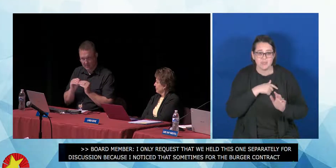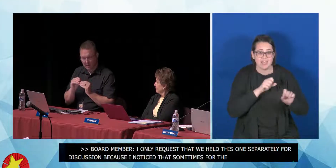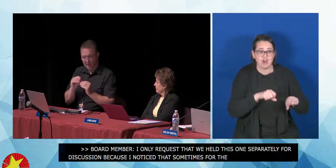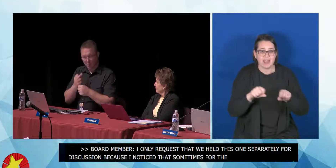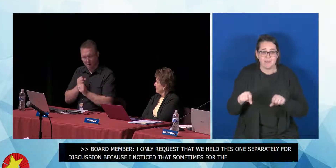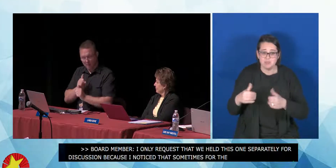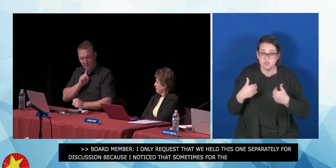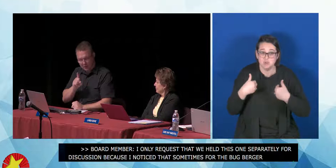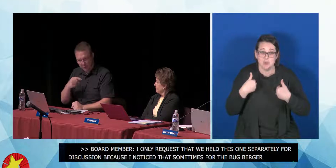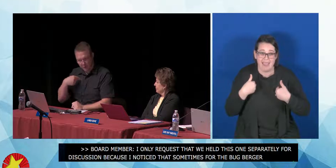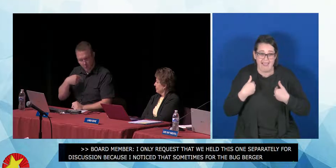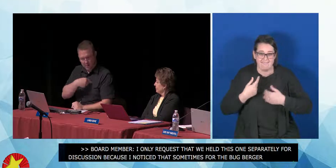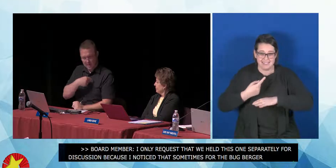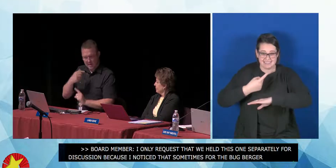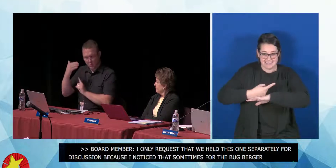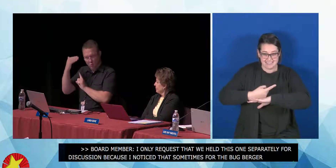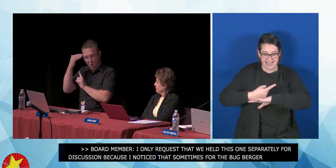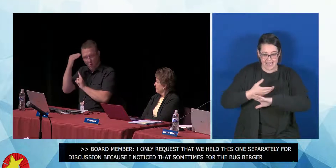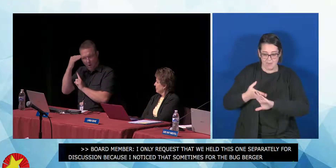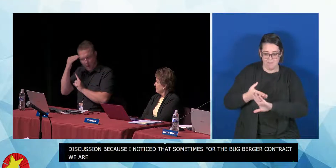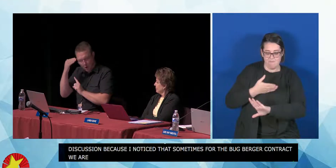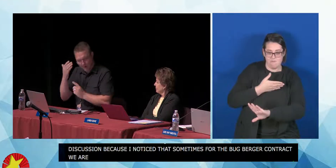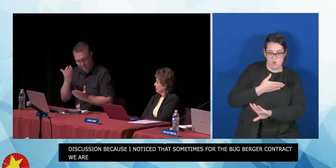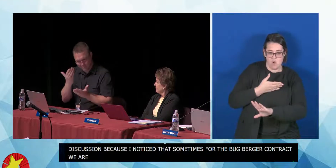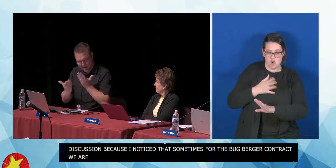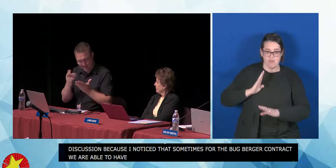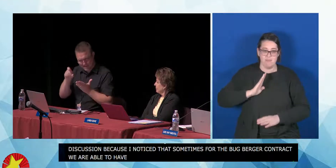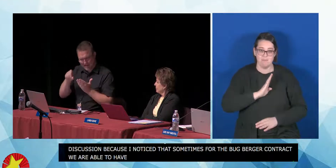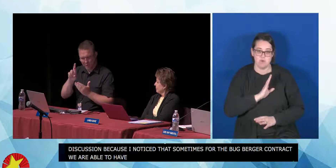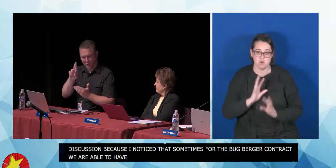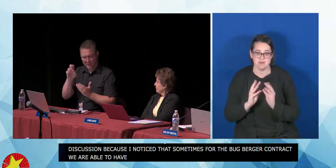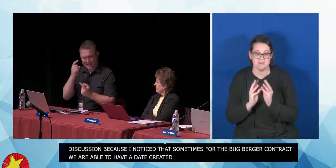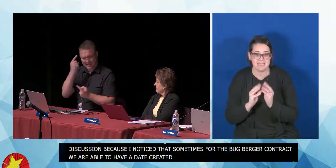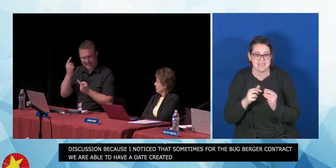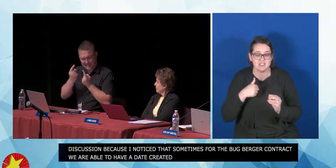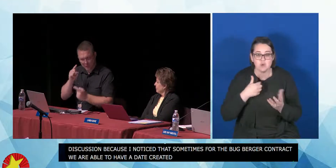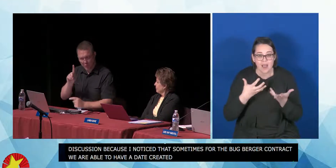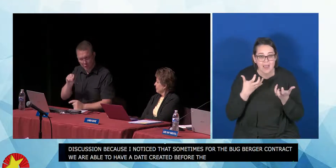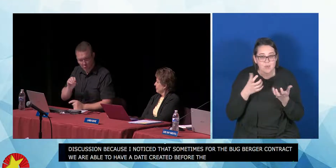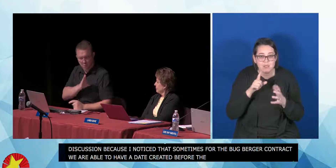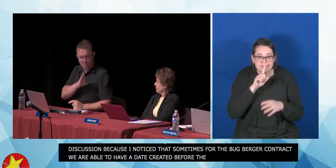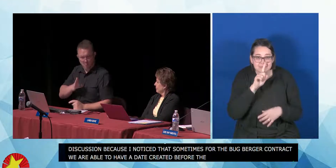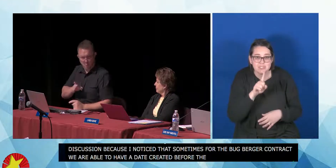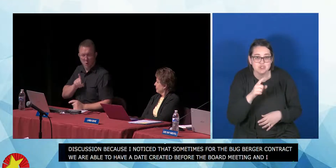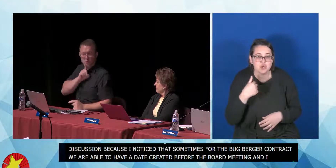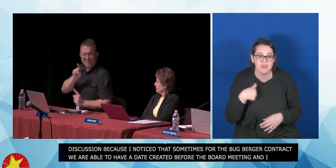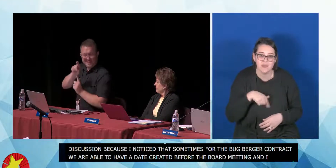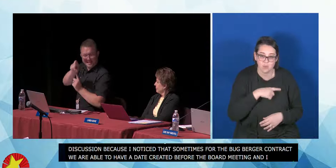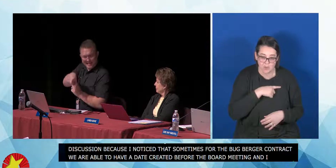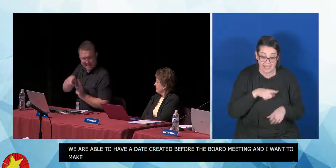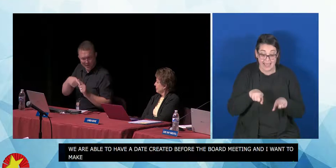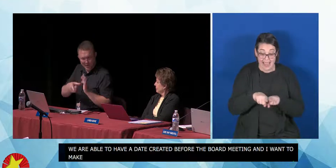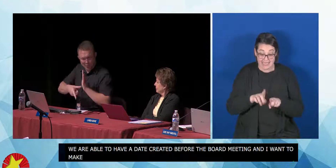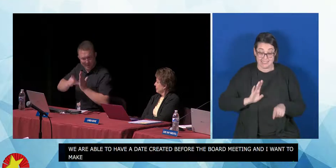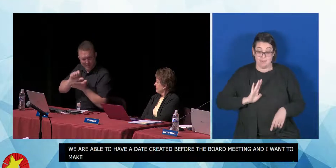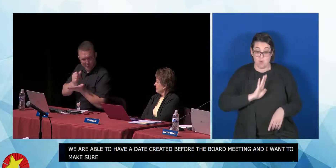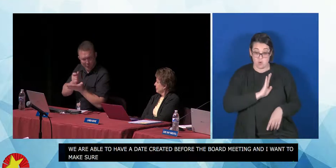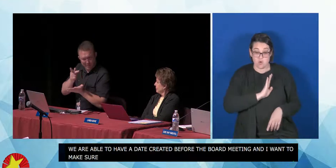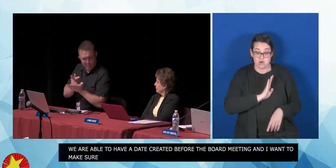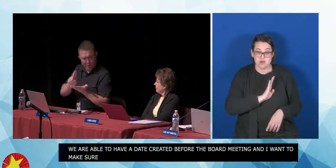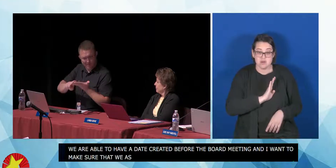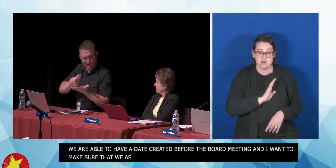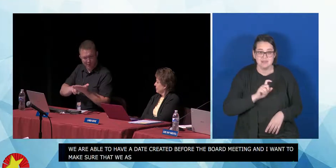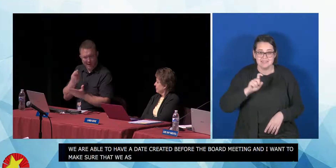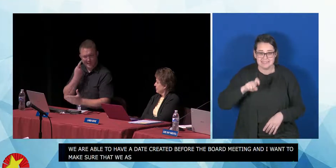date created before the board meeting. So I want to make sure that we, as a board, need